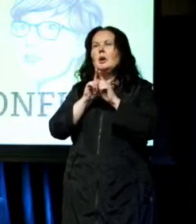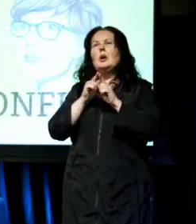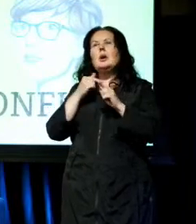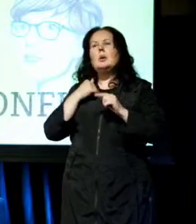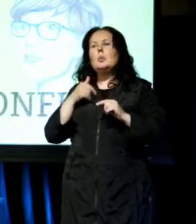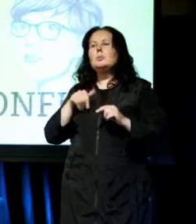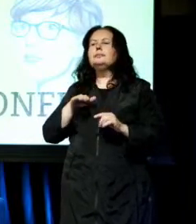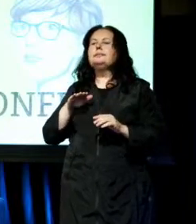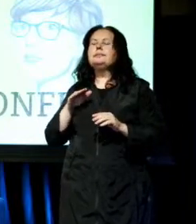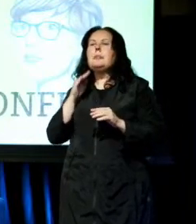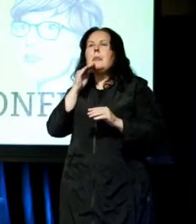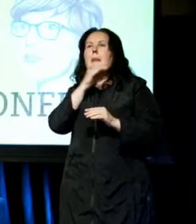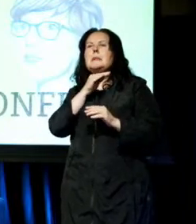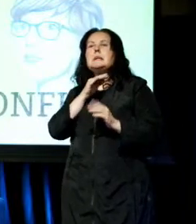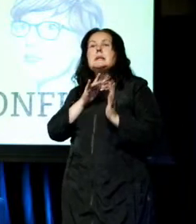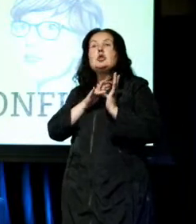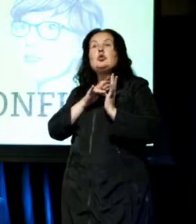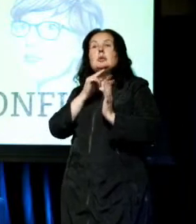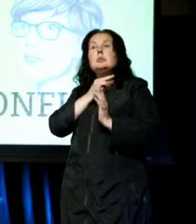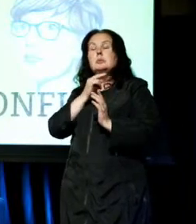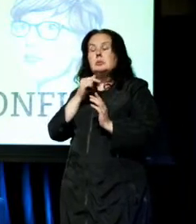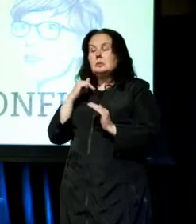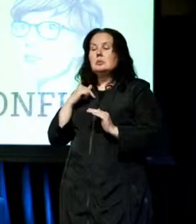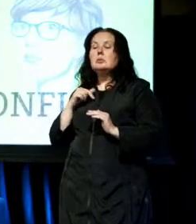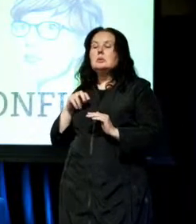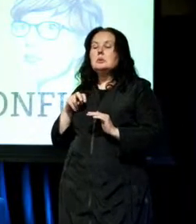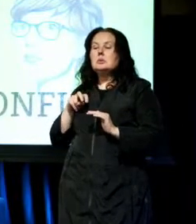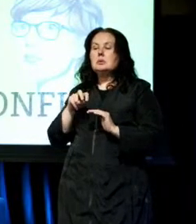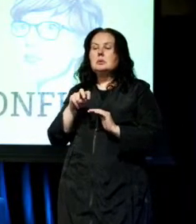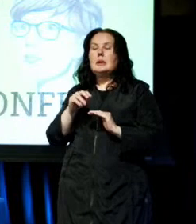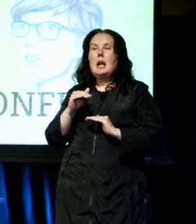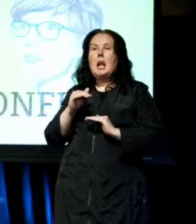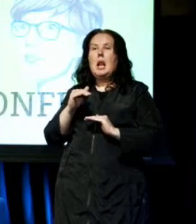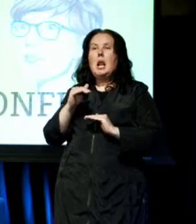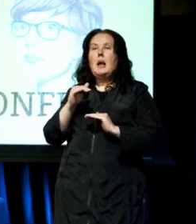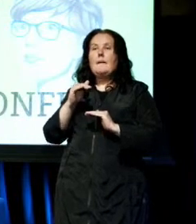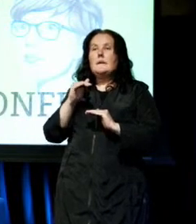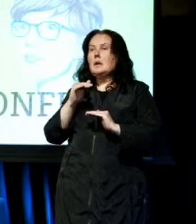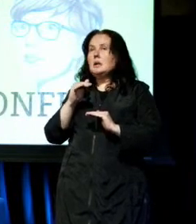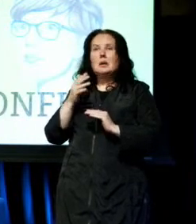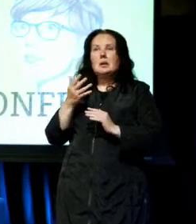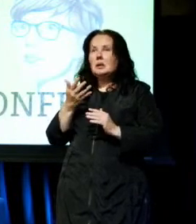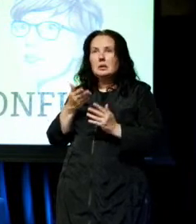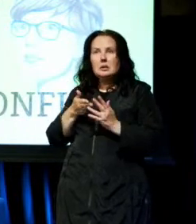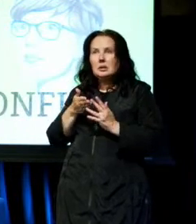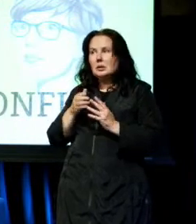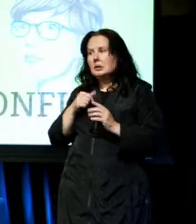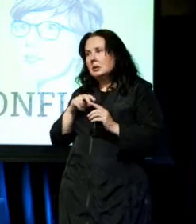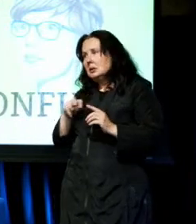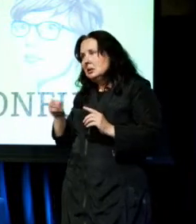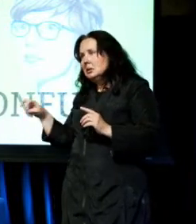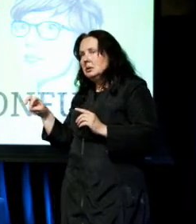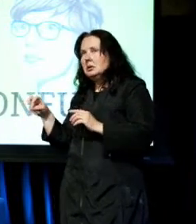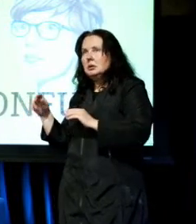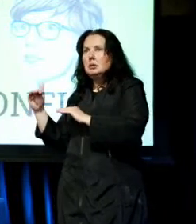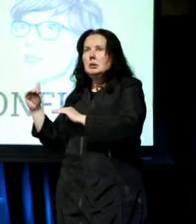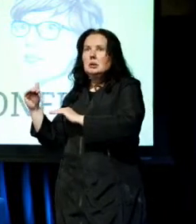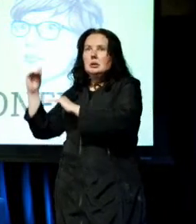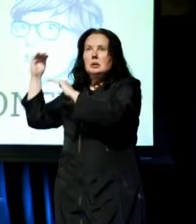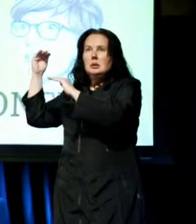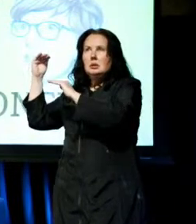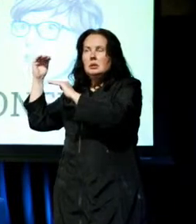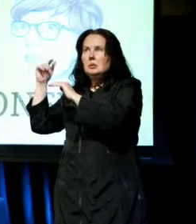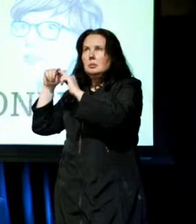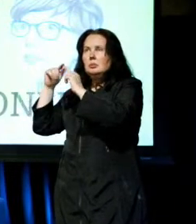go to the other side of the station, go up one level, go to the other side of the station because the lifts from that level were broken, go to the